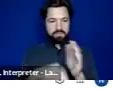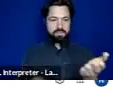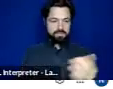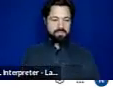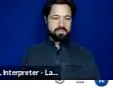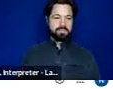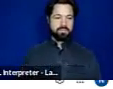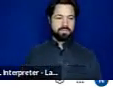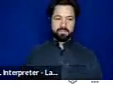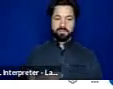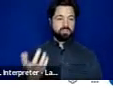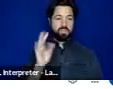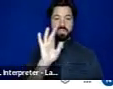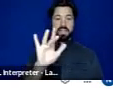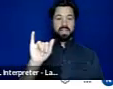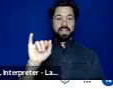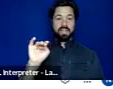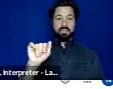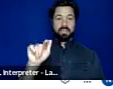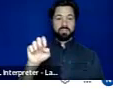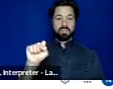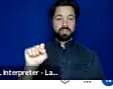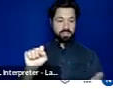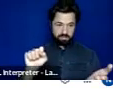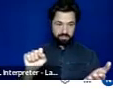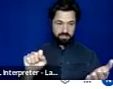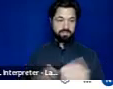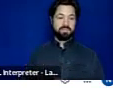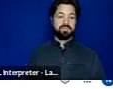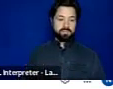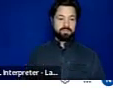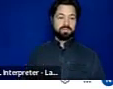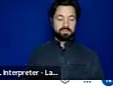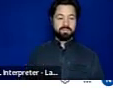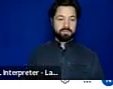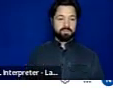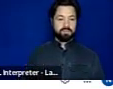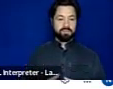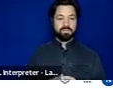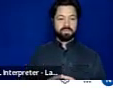you can just go to images, and to find